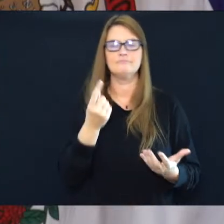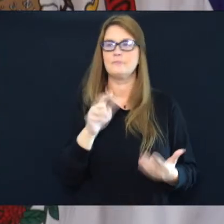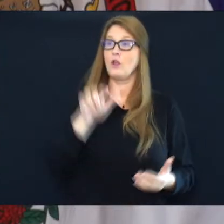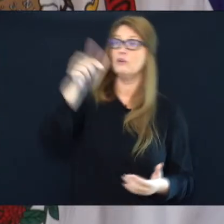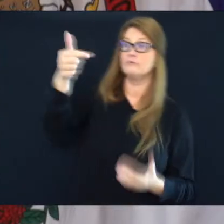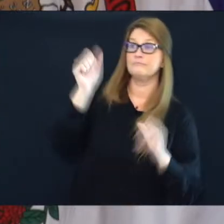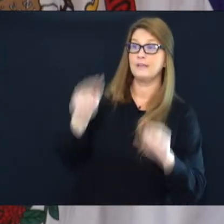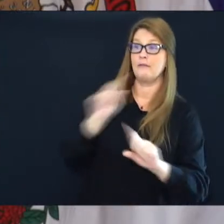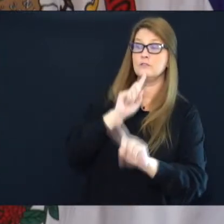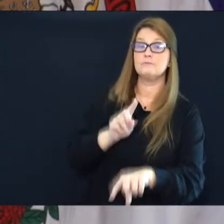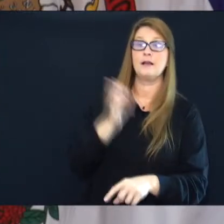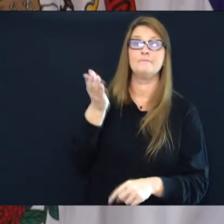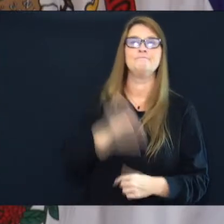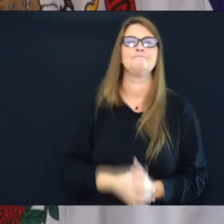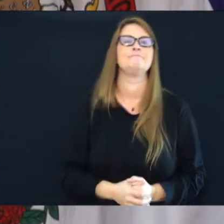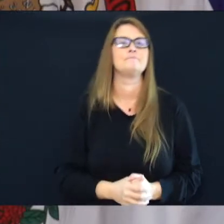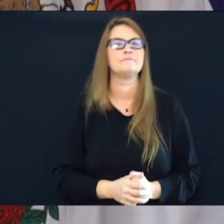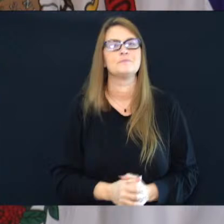Amjad, y'all please.